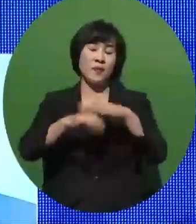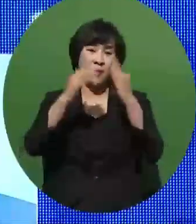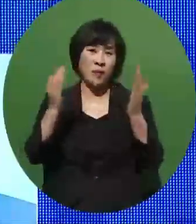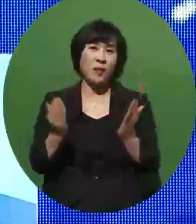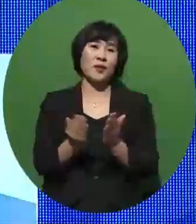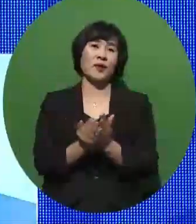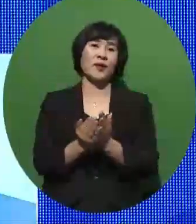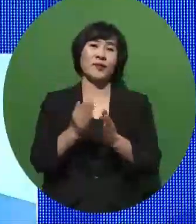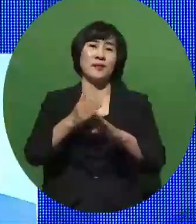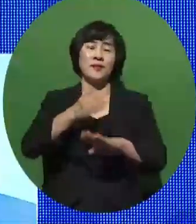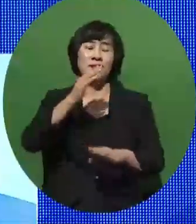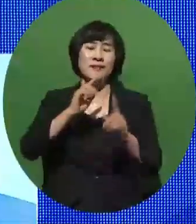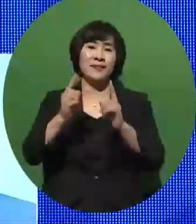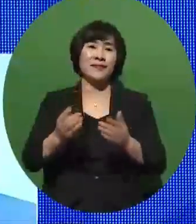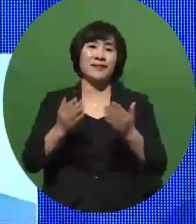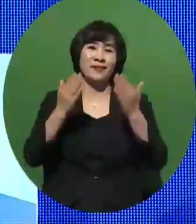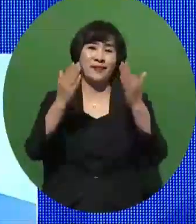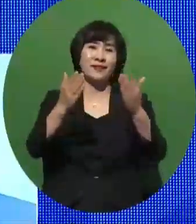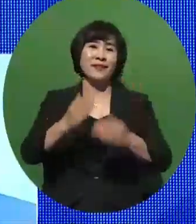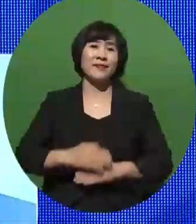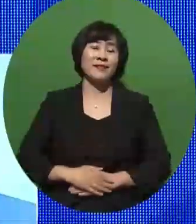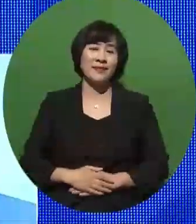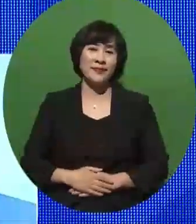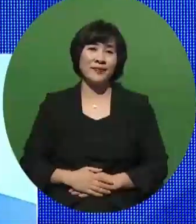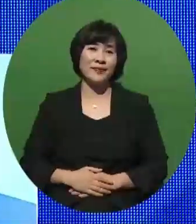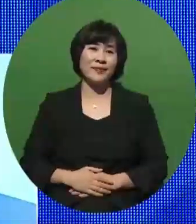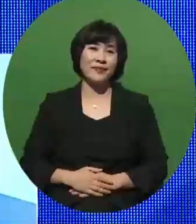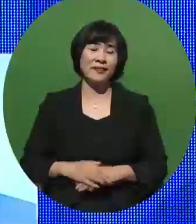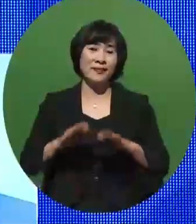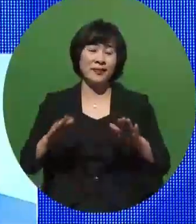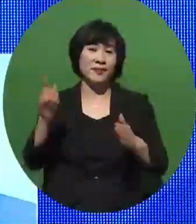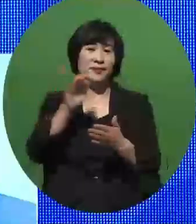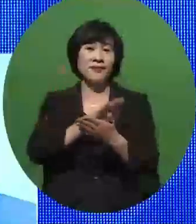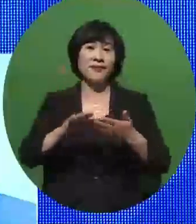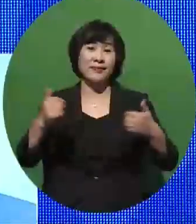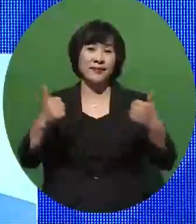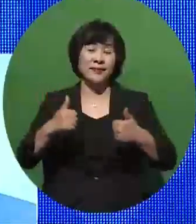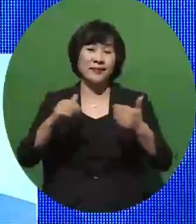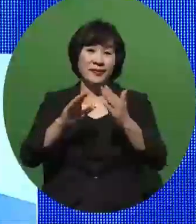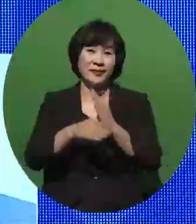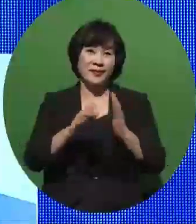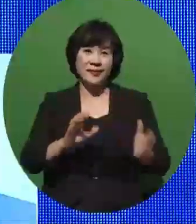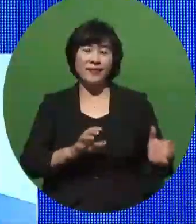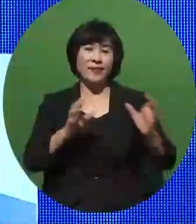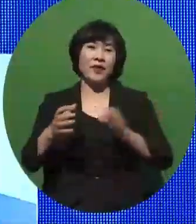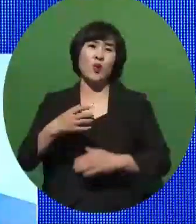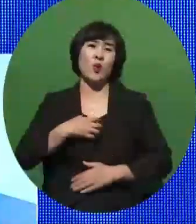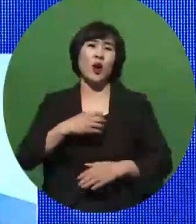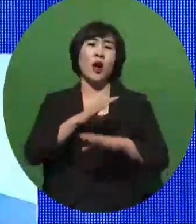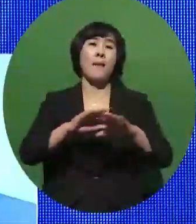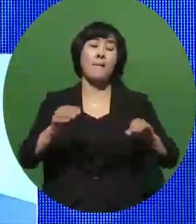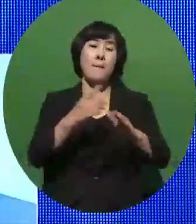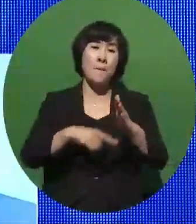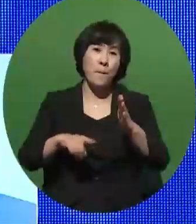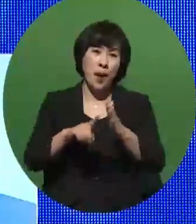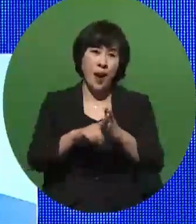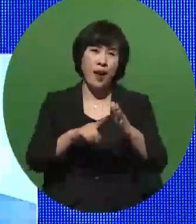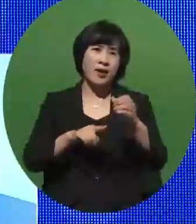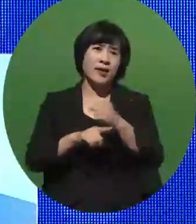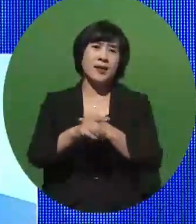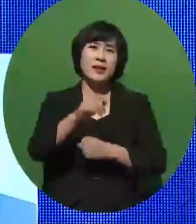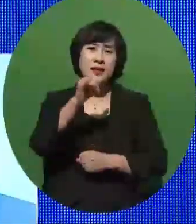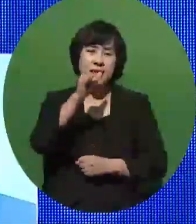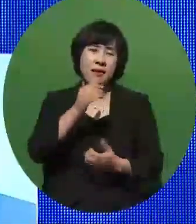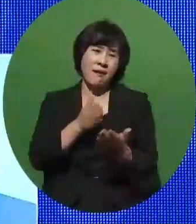ambassadors, and Governor Denny Tamaki of Okinawa, Japan, for his commitment toward peace. I would also like